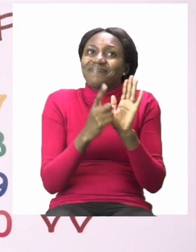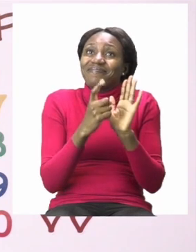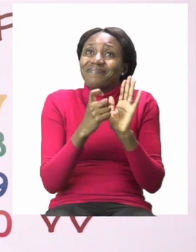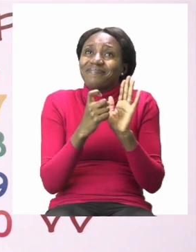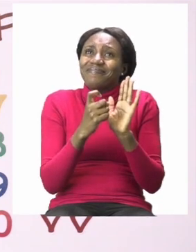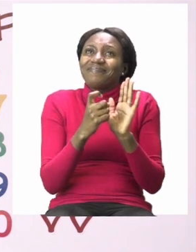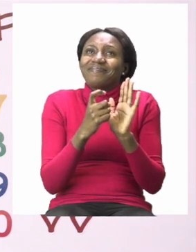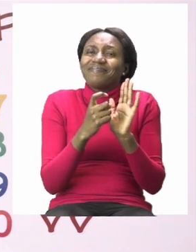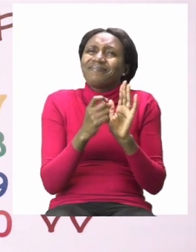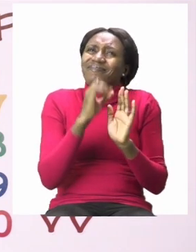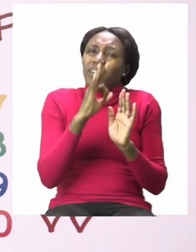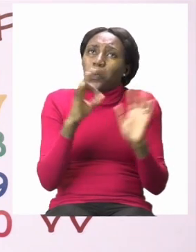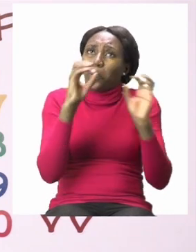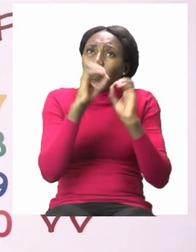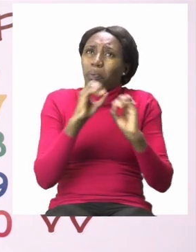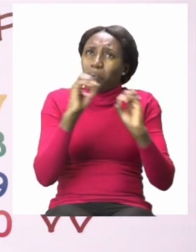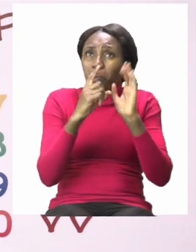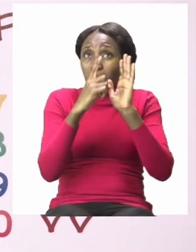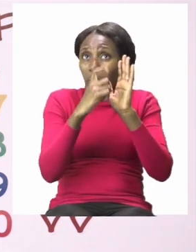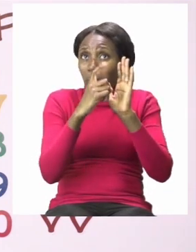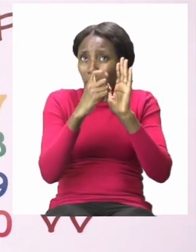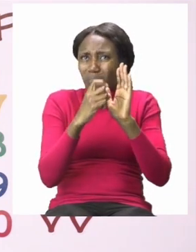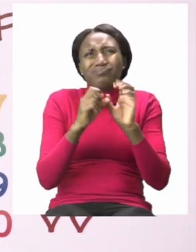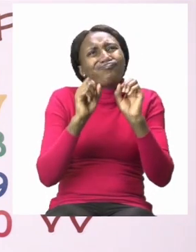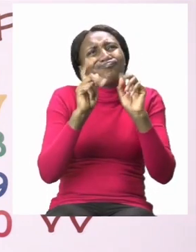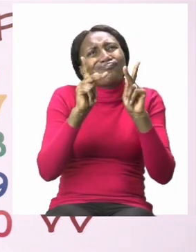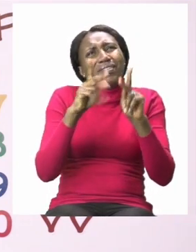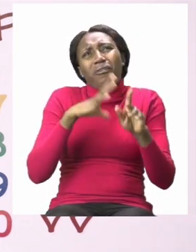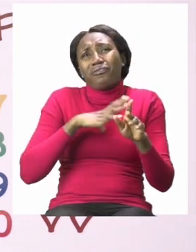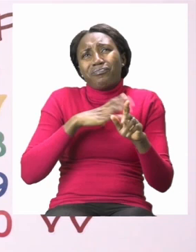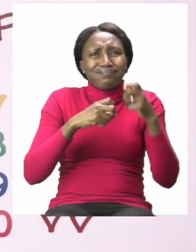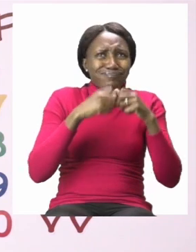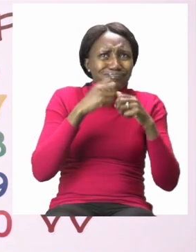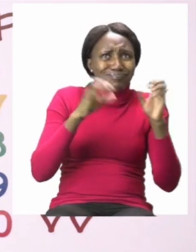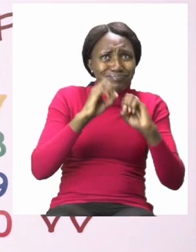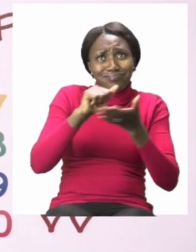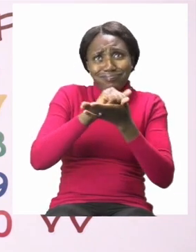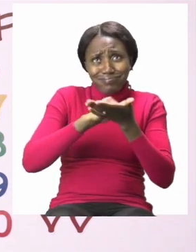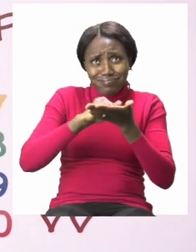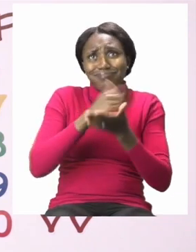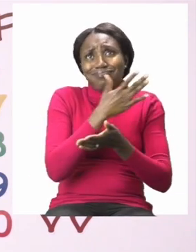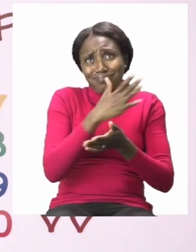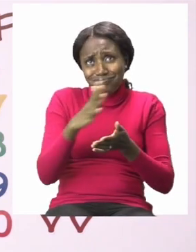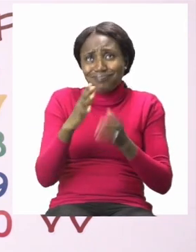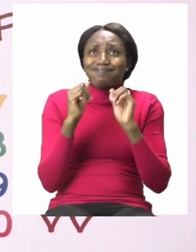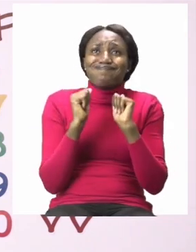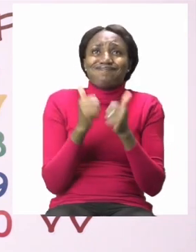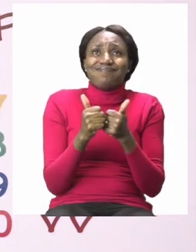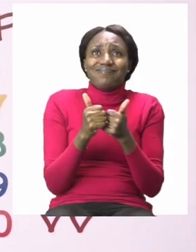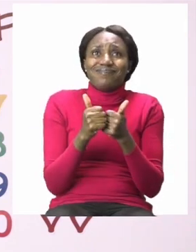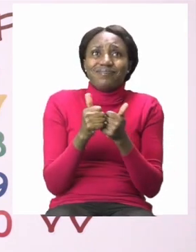Remember, if you don't have sanitizer, that's okay. You can use soap and water. So we're going to start by